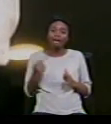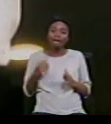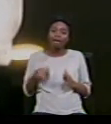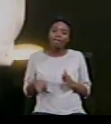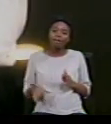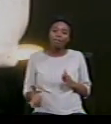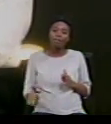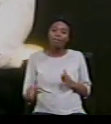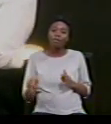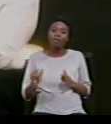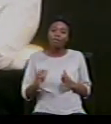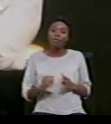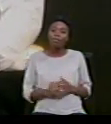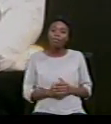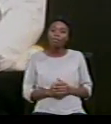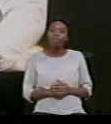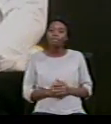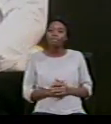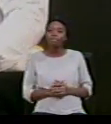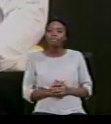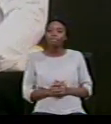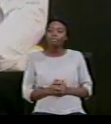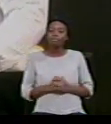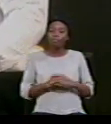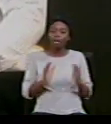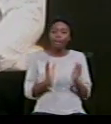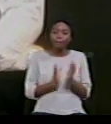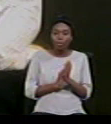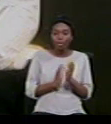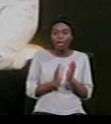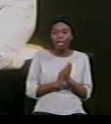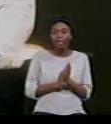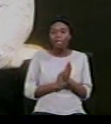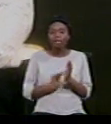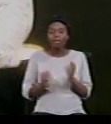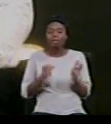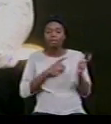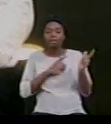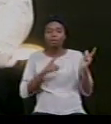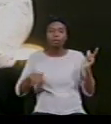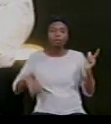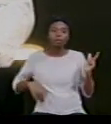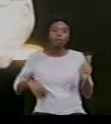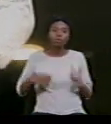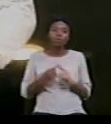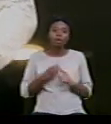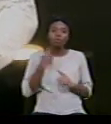forevermore. Hallelujah.